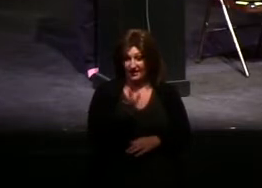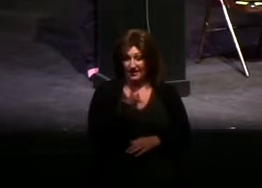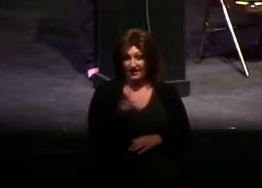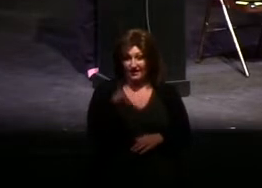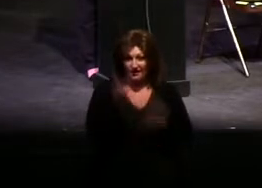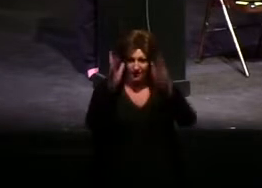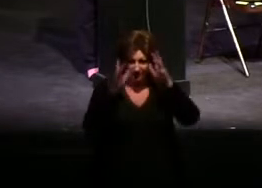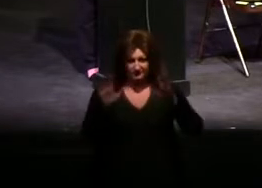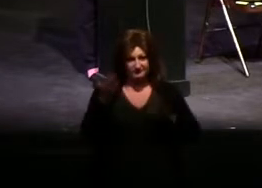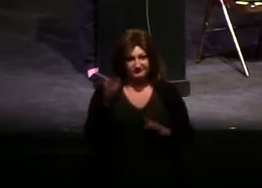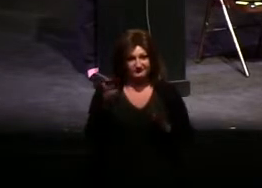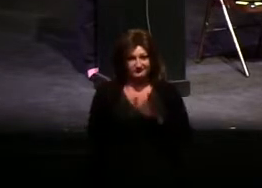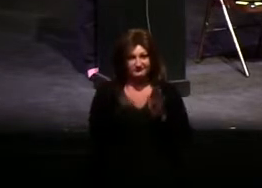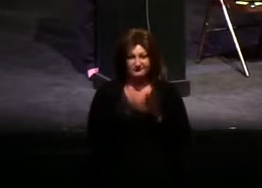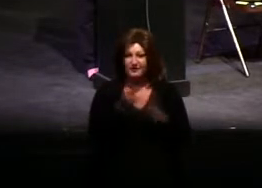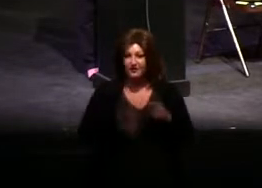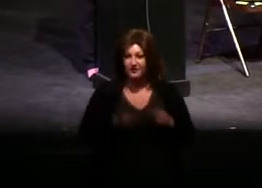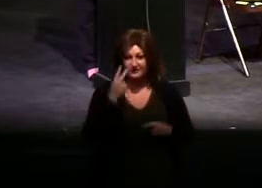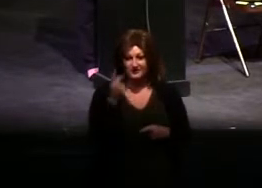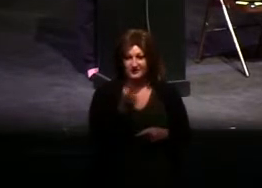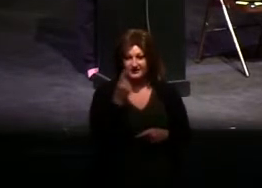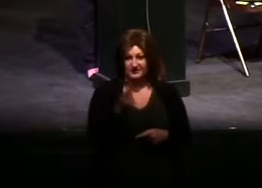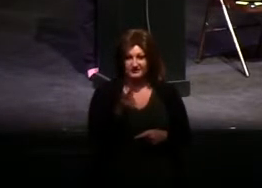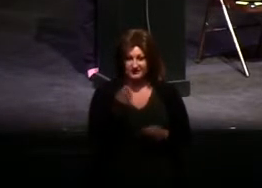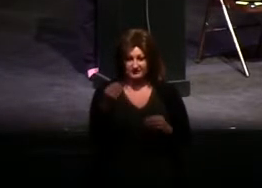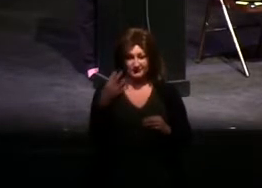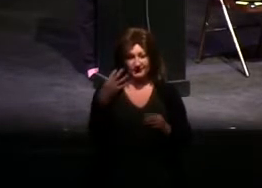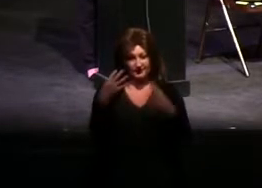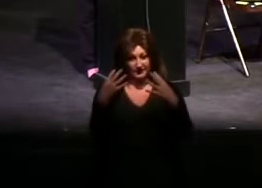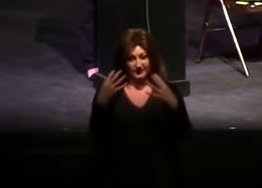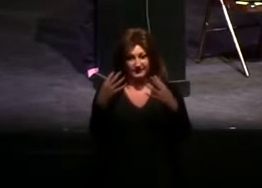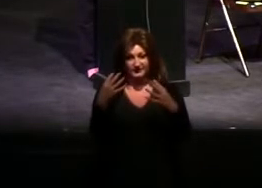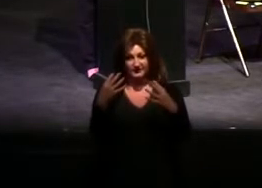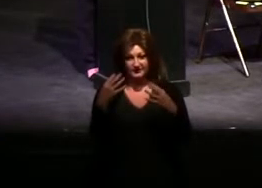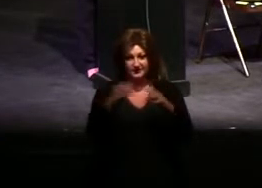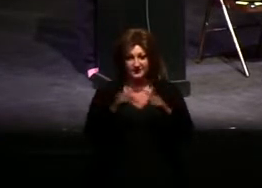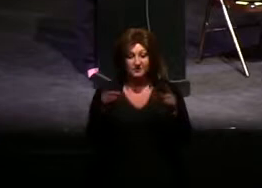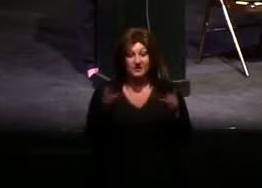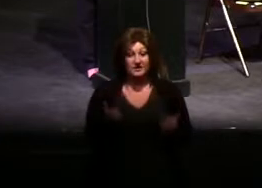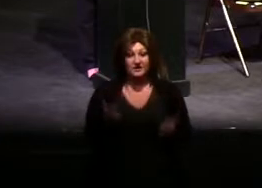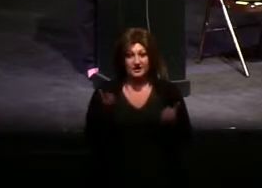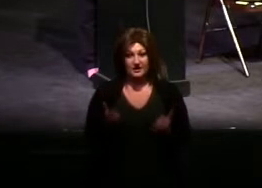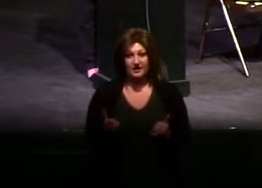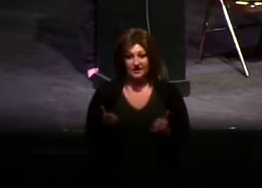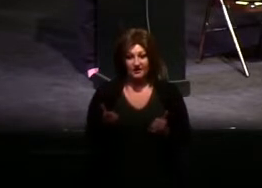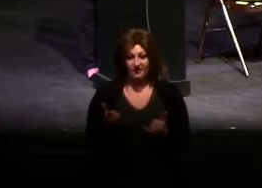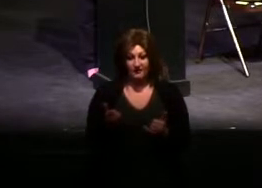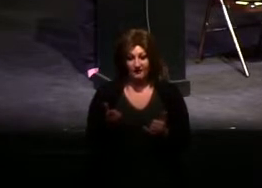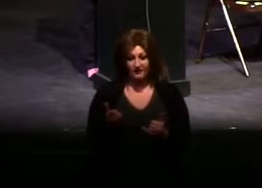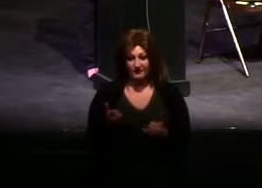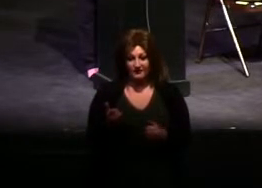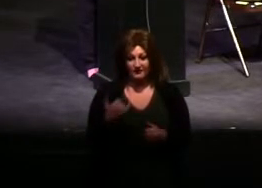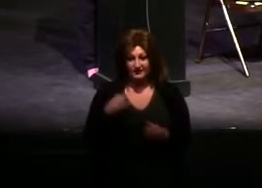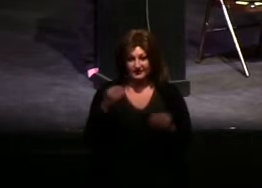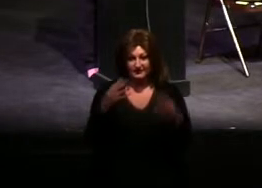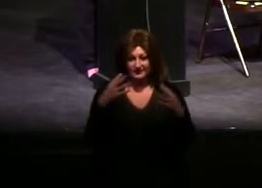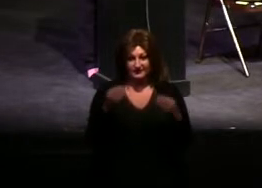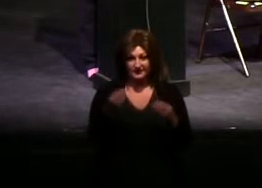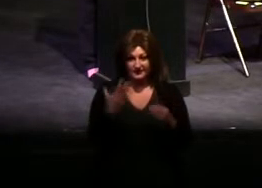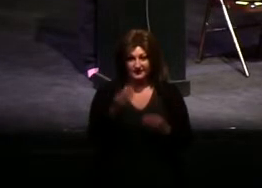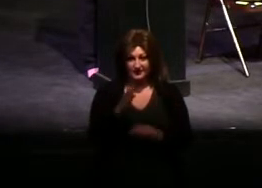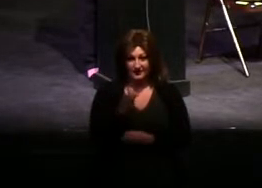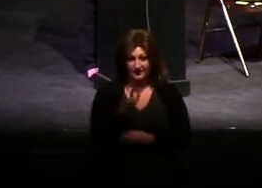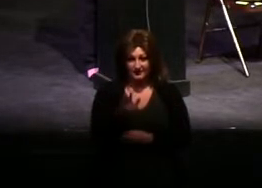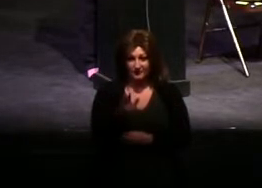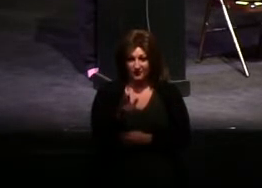us, couldn't have seen anything but the blinding headlights. But now, in the now, Brazos cuts the headlights, and the bull